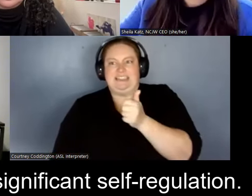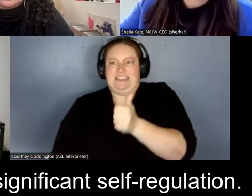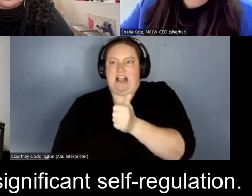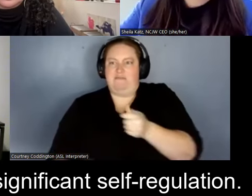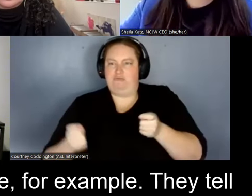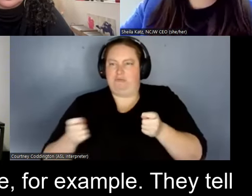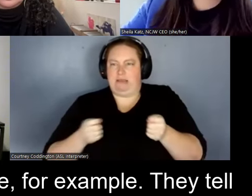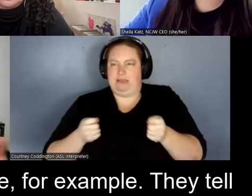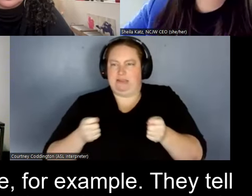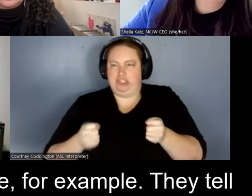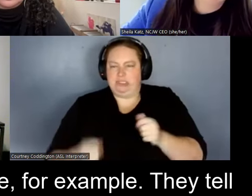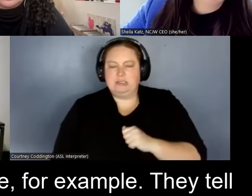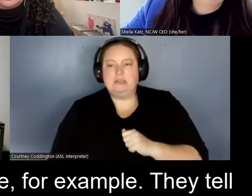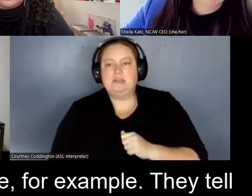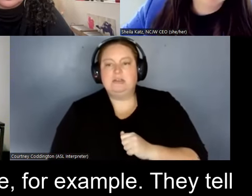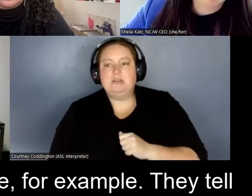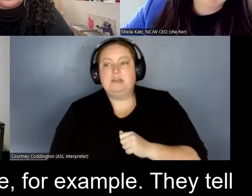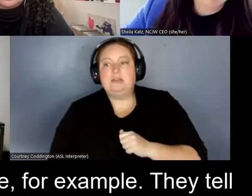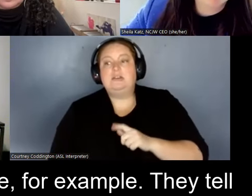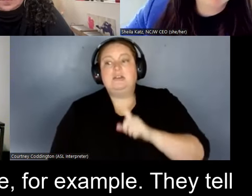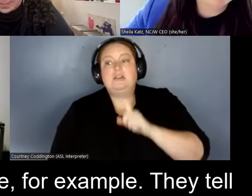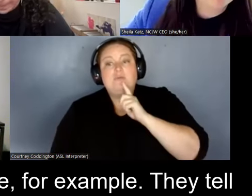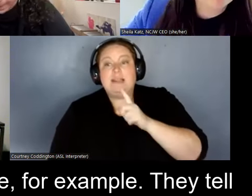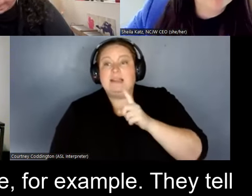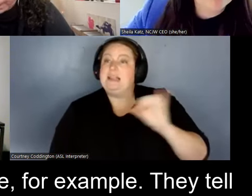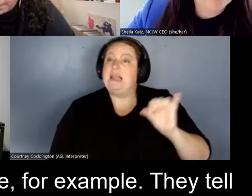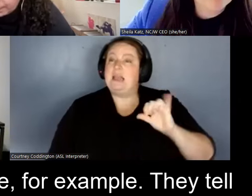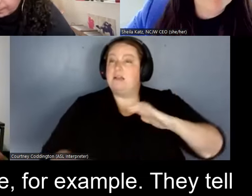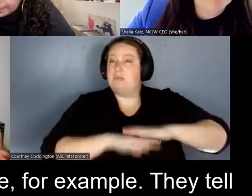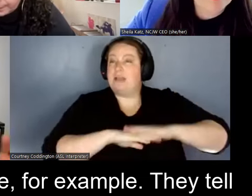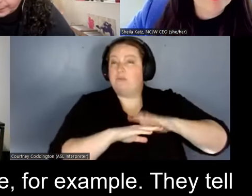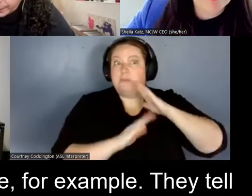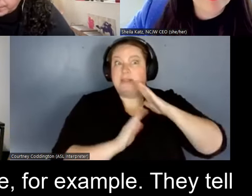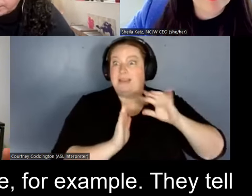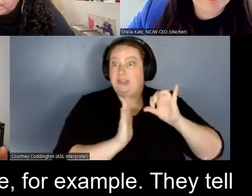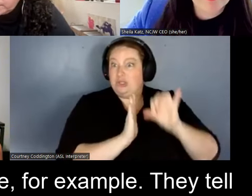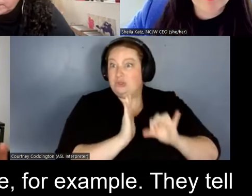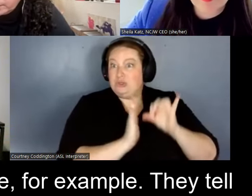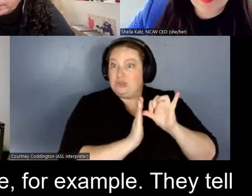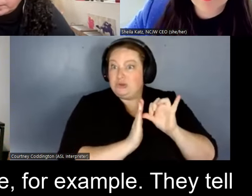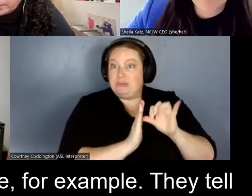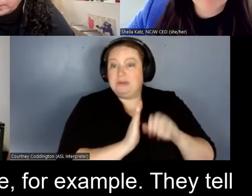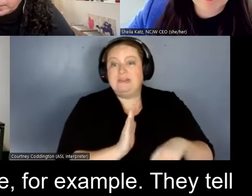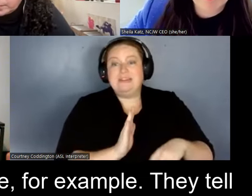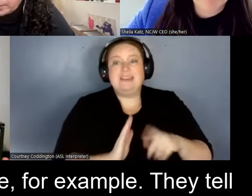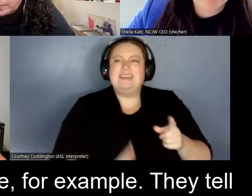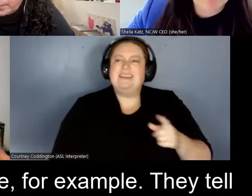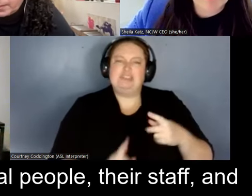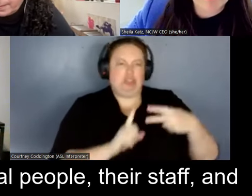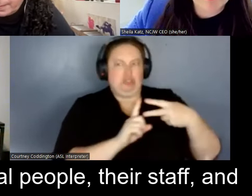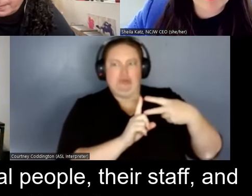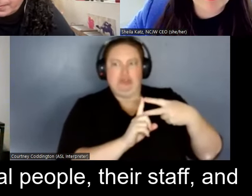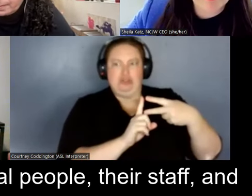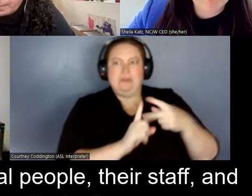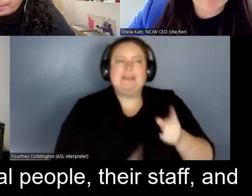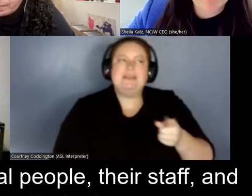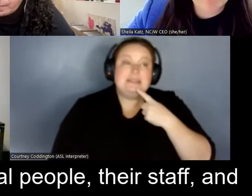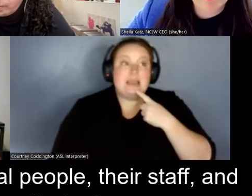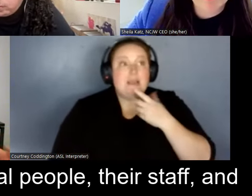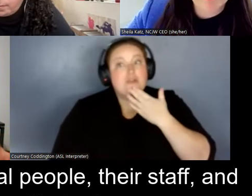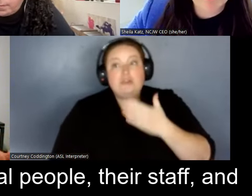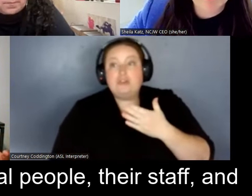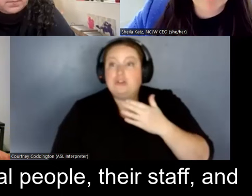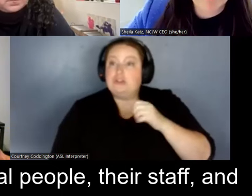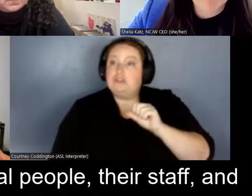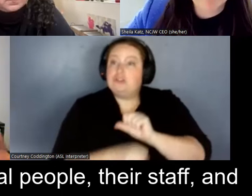issue. With respect to a platform like YouTube, for example, they tell us they do a great job with getting pornography because